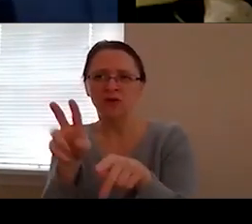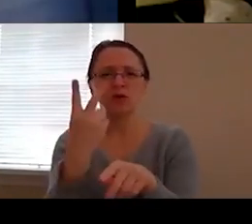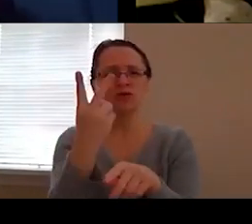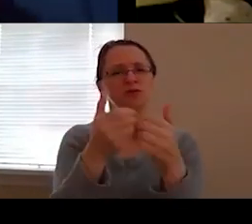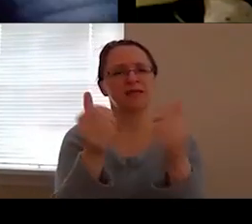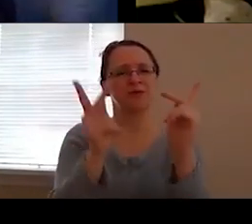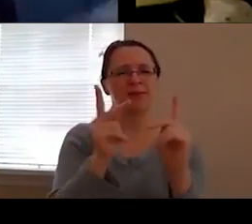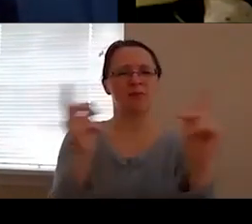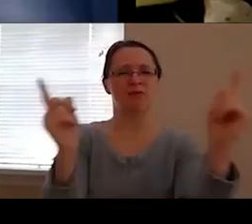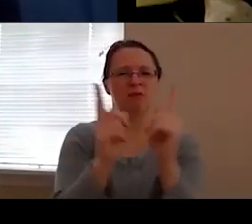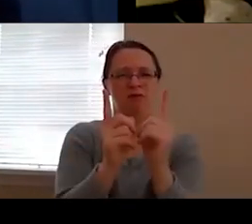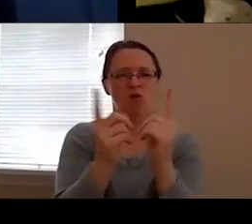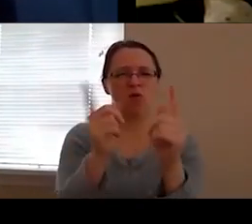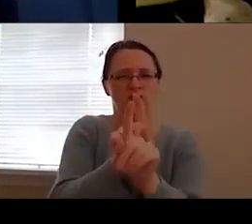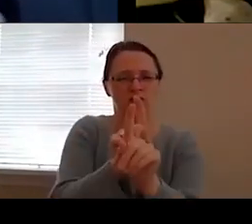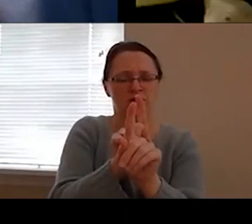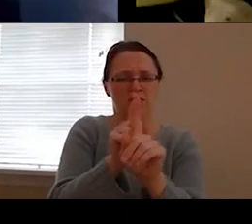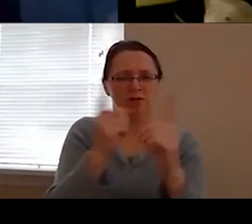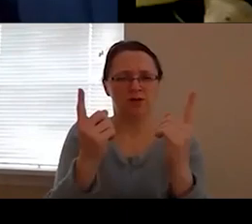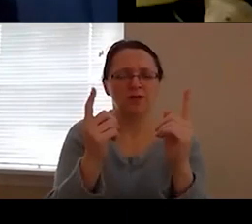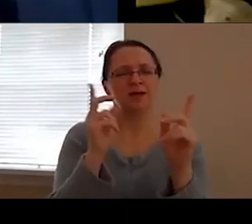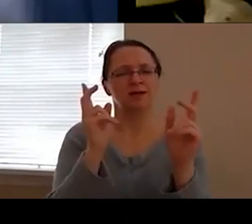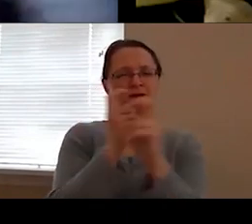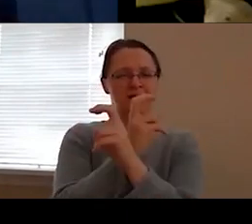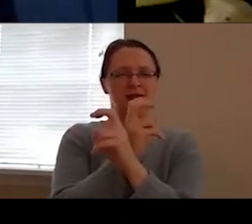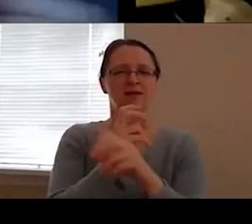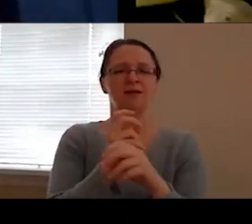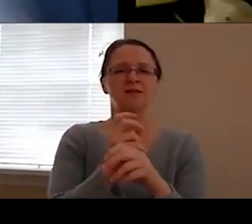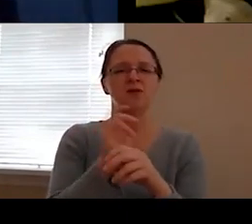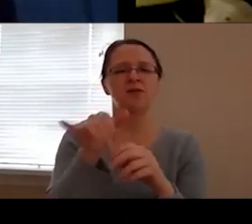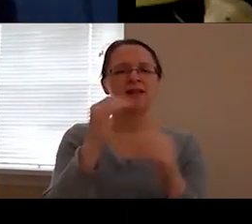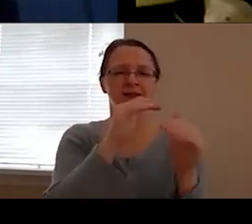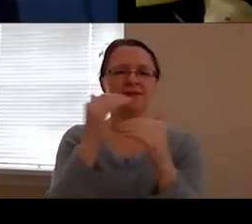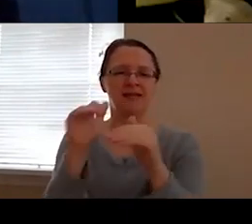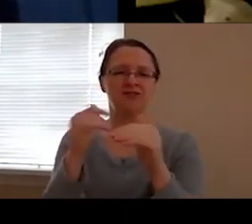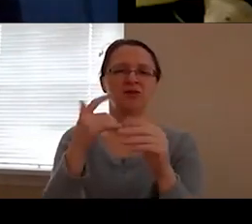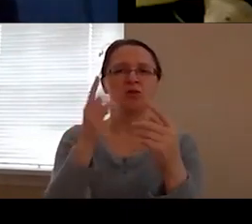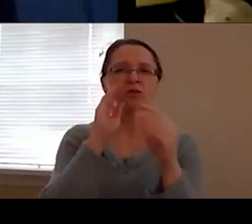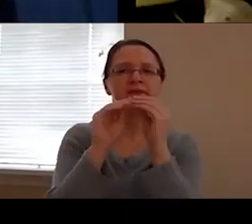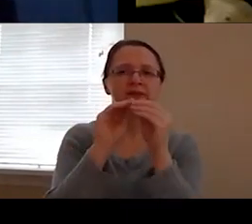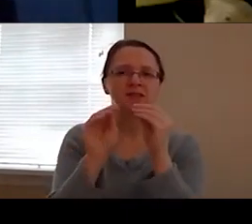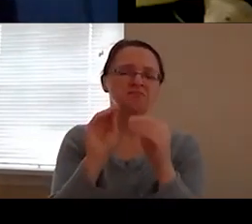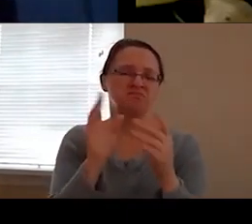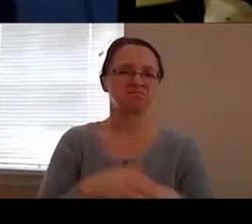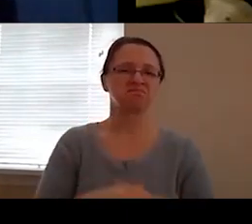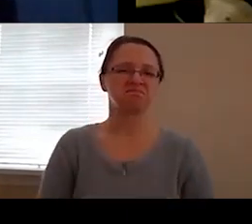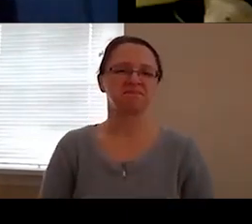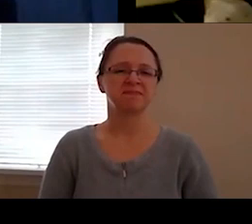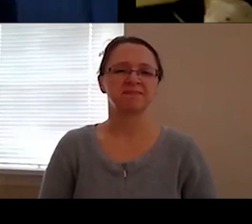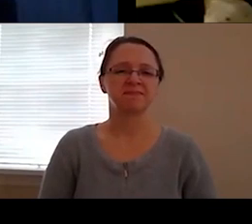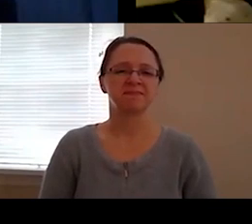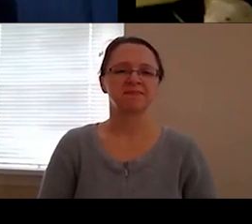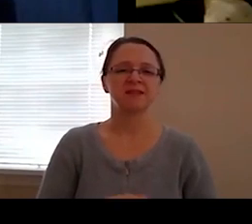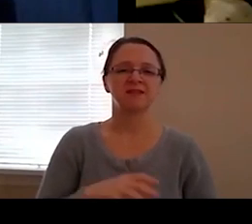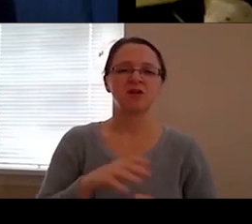as they get away from each other, it discovers that those conditions and recorrect itself. With the device, you can